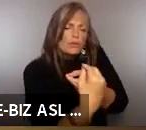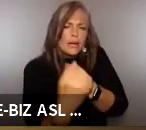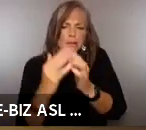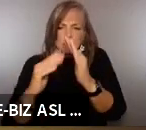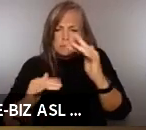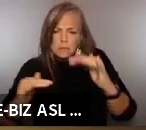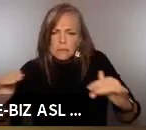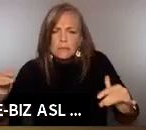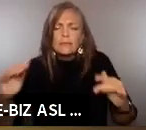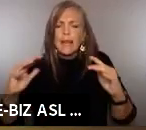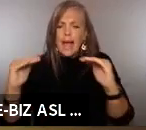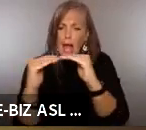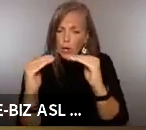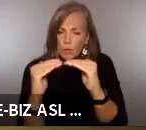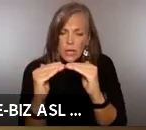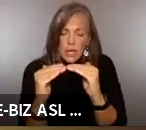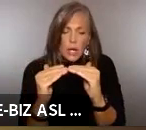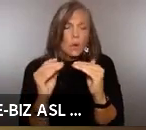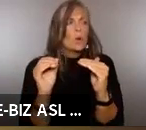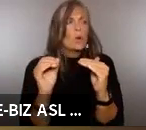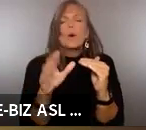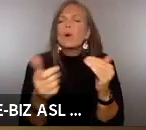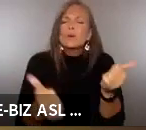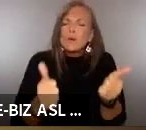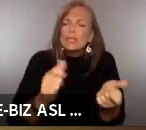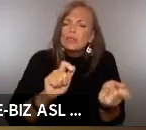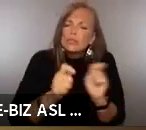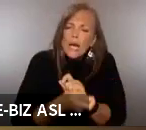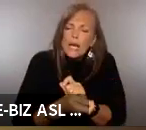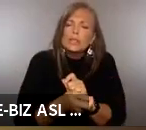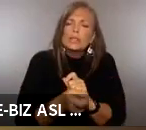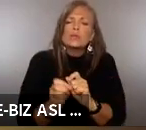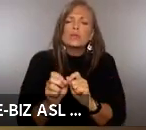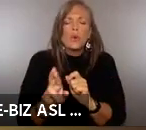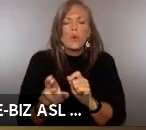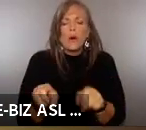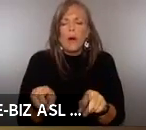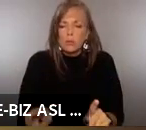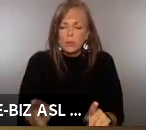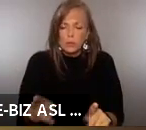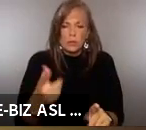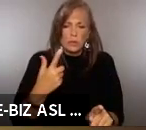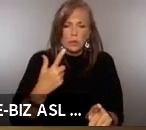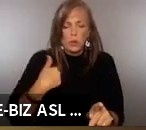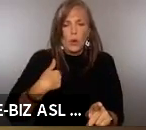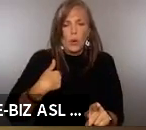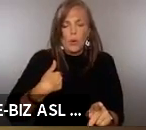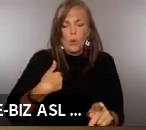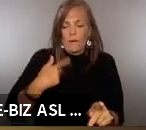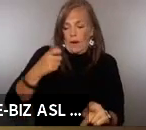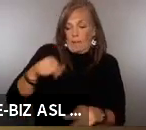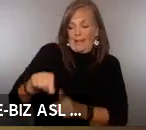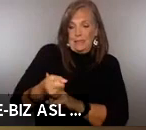What changes or maybe even opportunities out of us being forced out of the rooms that I know we all so desperately want to be in,